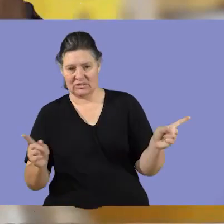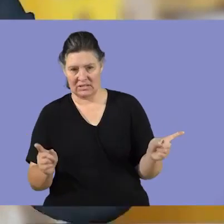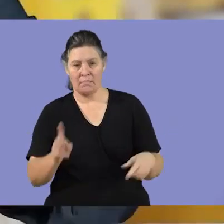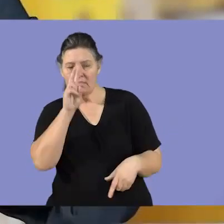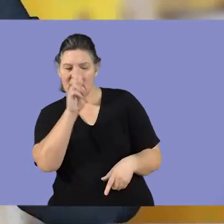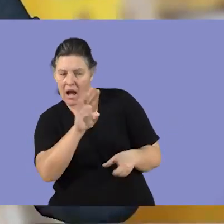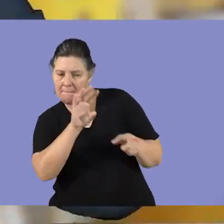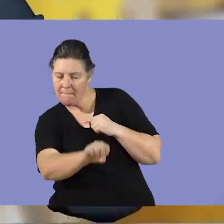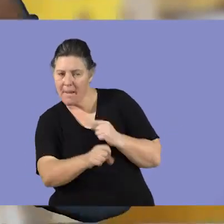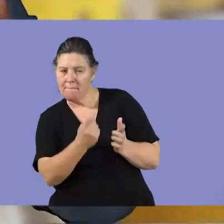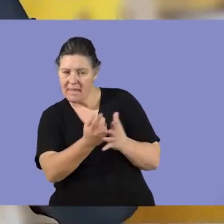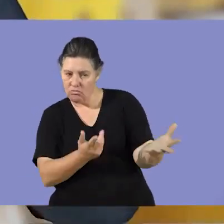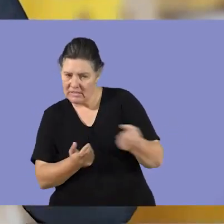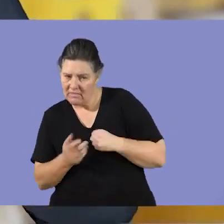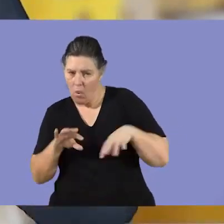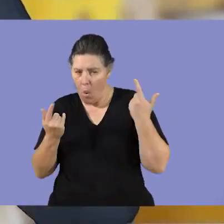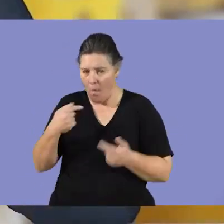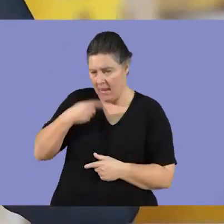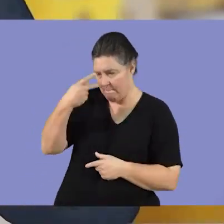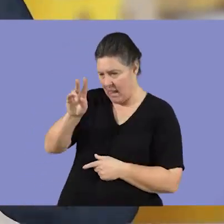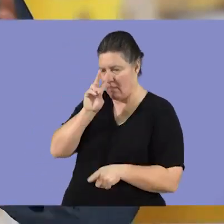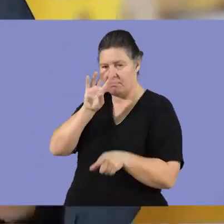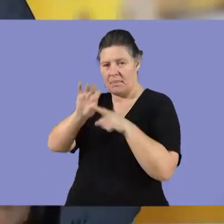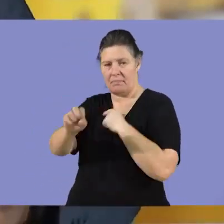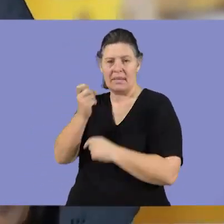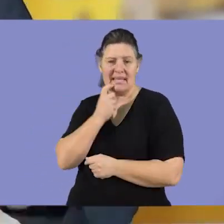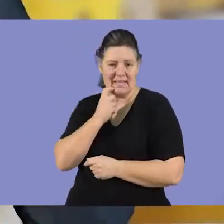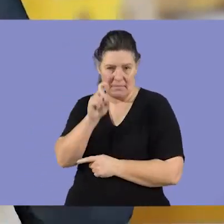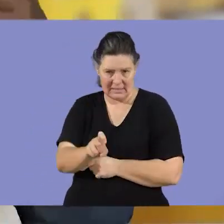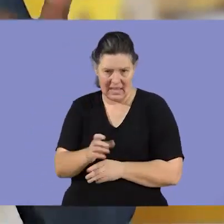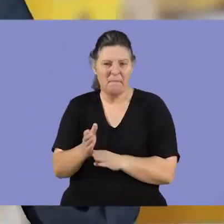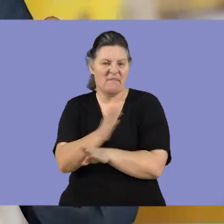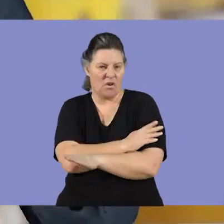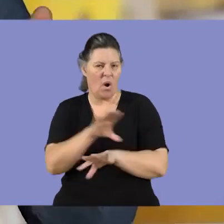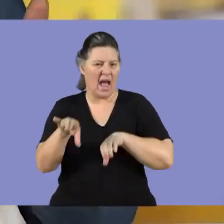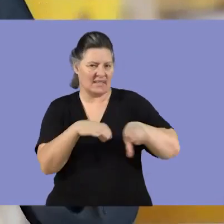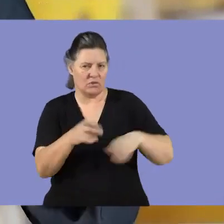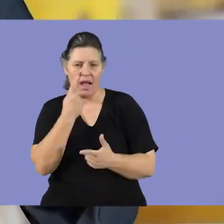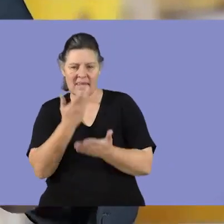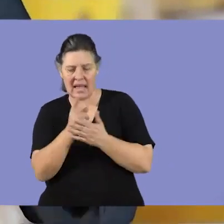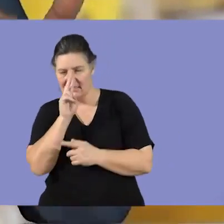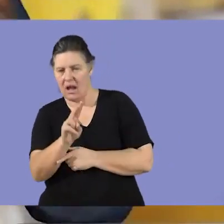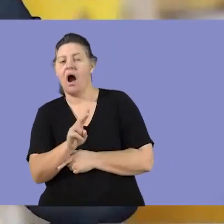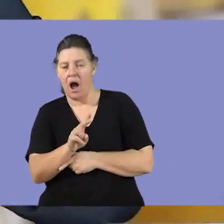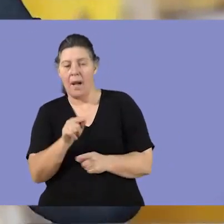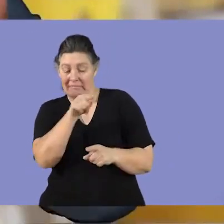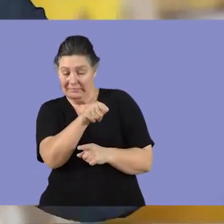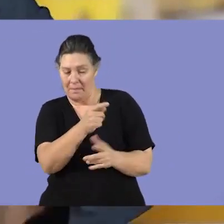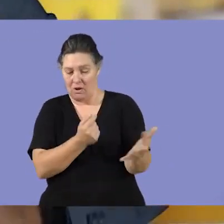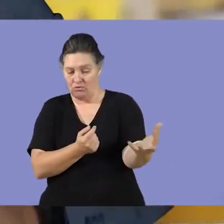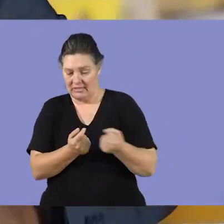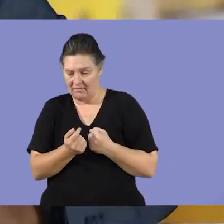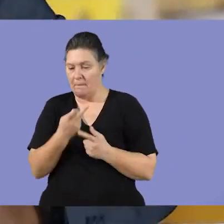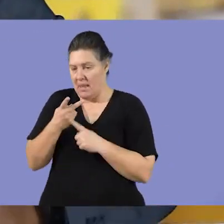I receiving or am I paying? If you remember what we did in the previous activity, you will be able to distinguish between money received